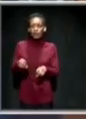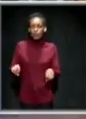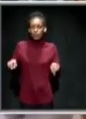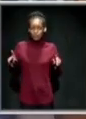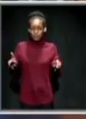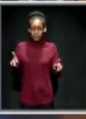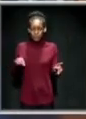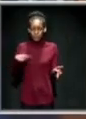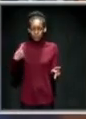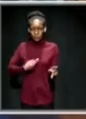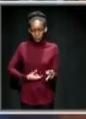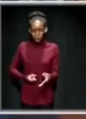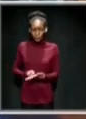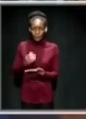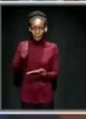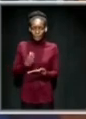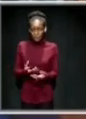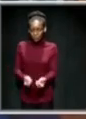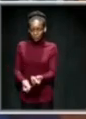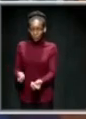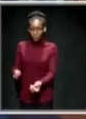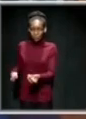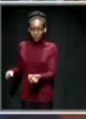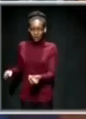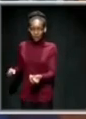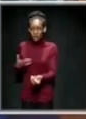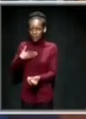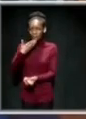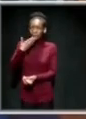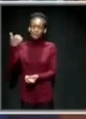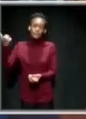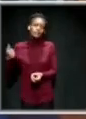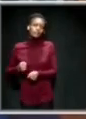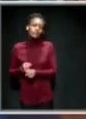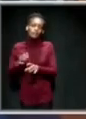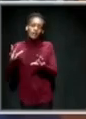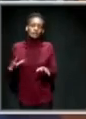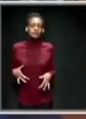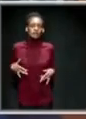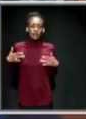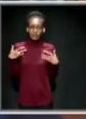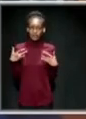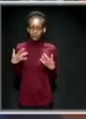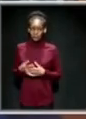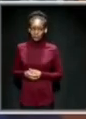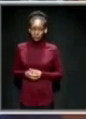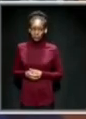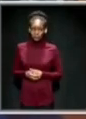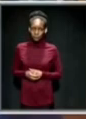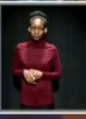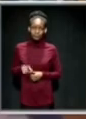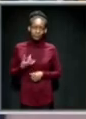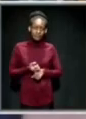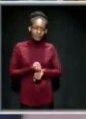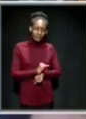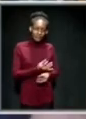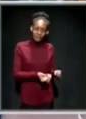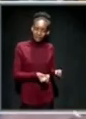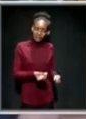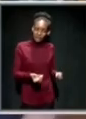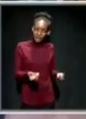sure that children have the best start in life. By investing in early childhood, and this has been